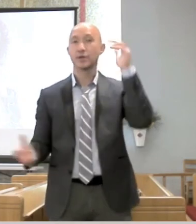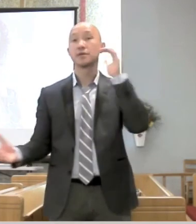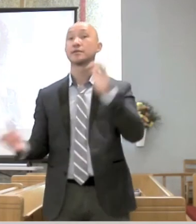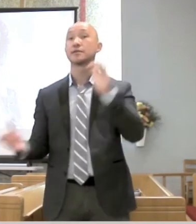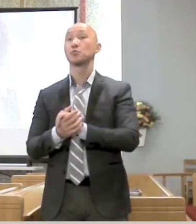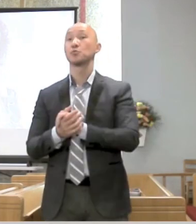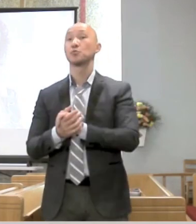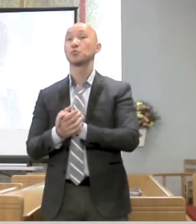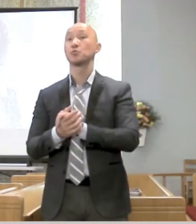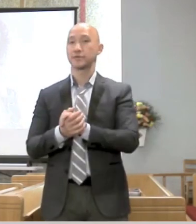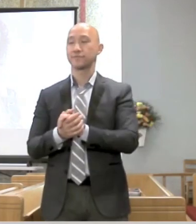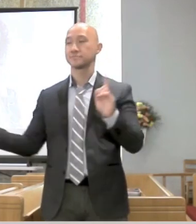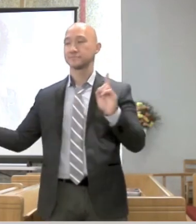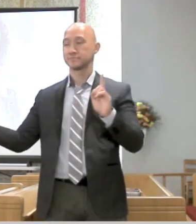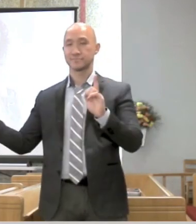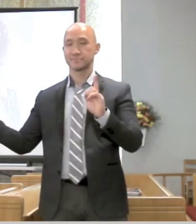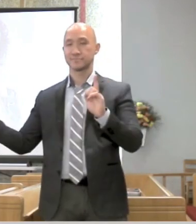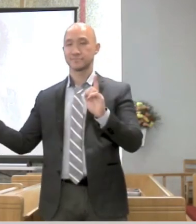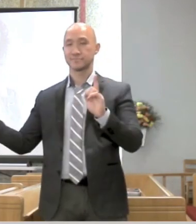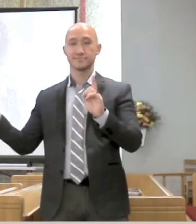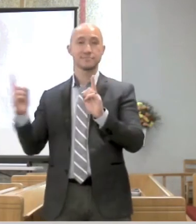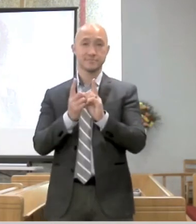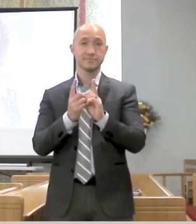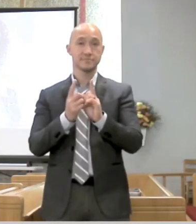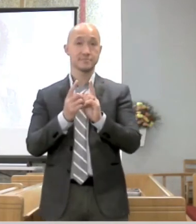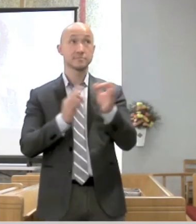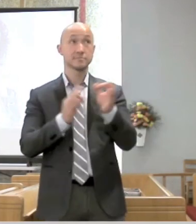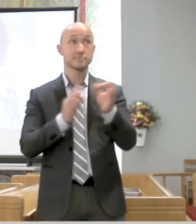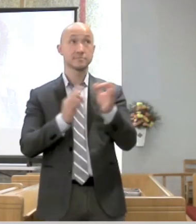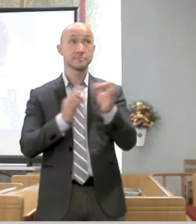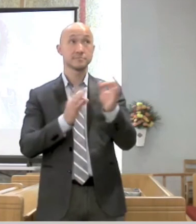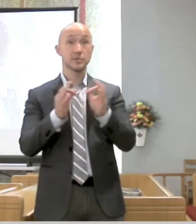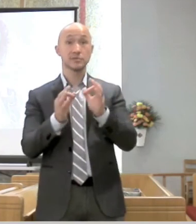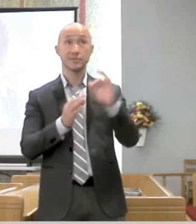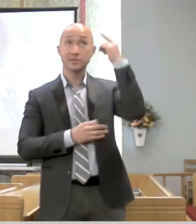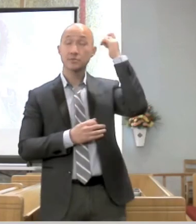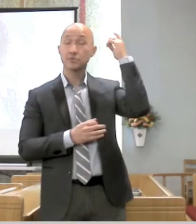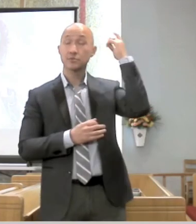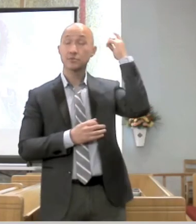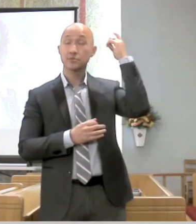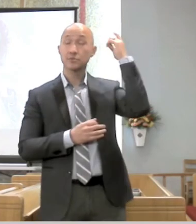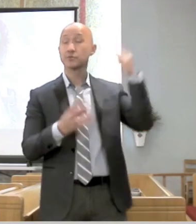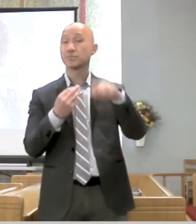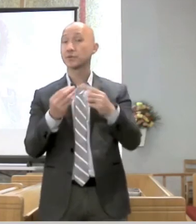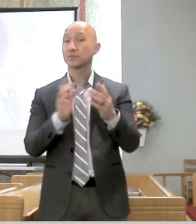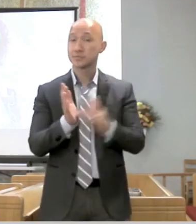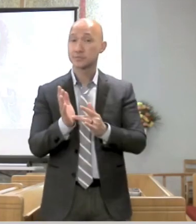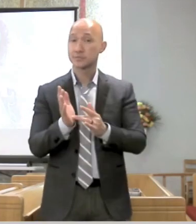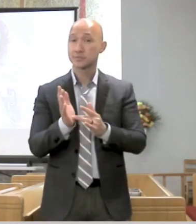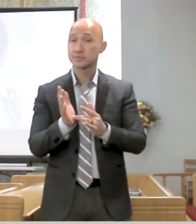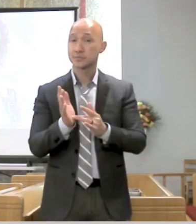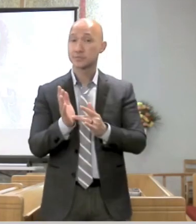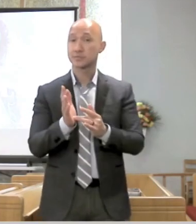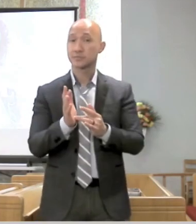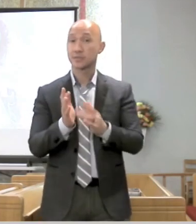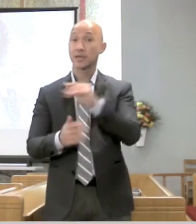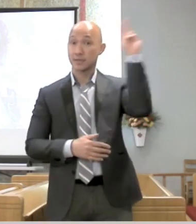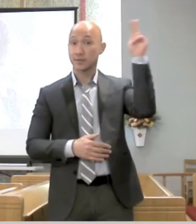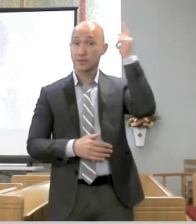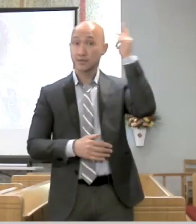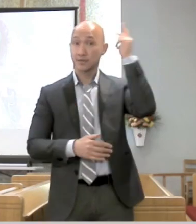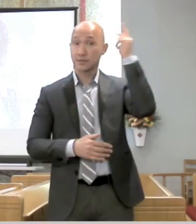knowing or having heard that Jesus is the Son of God, Pilate is scared. And does he realize